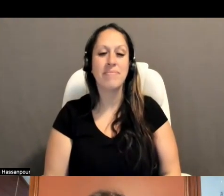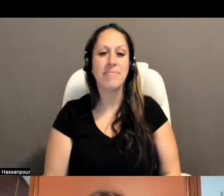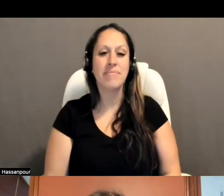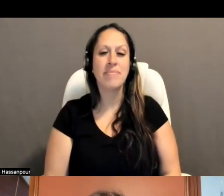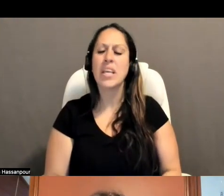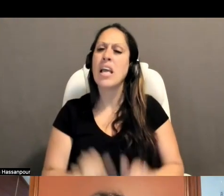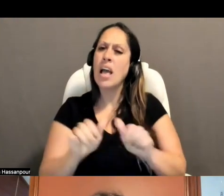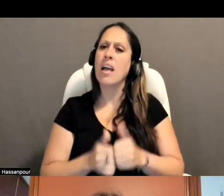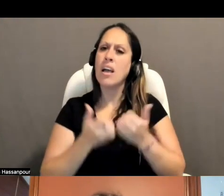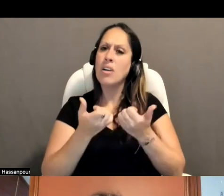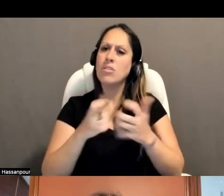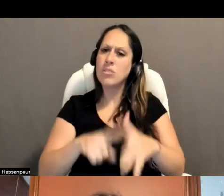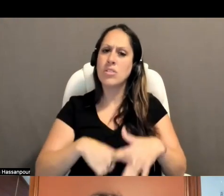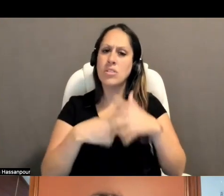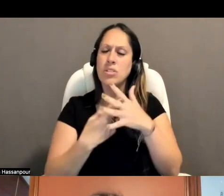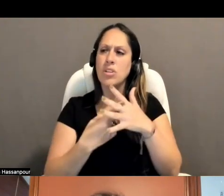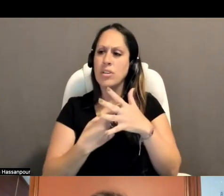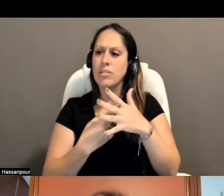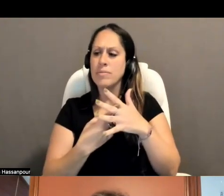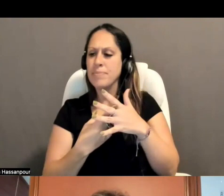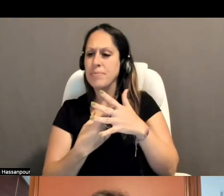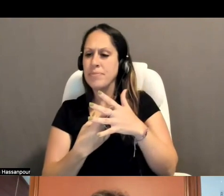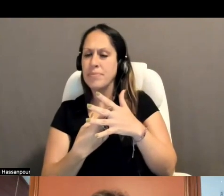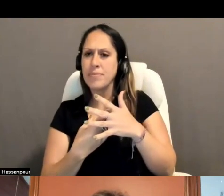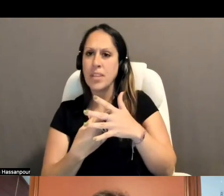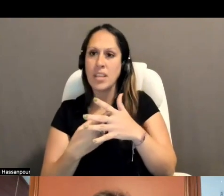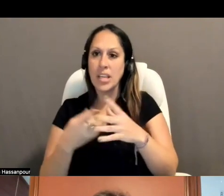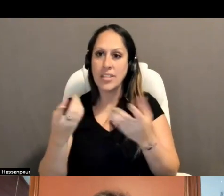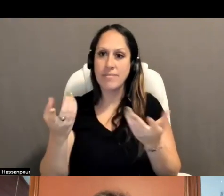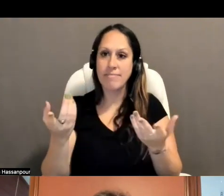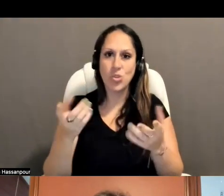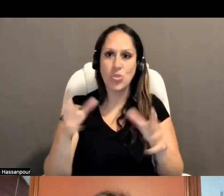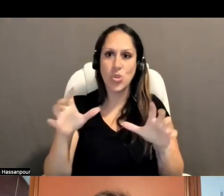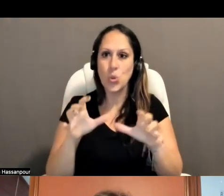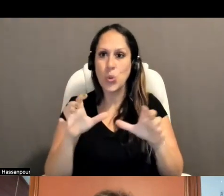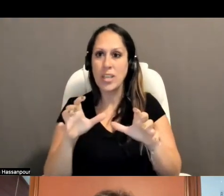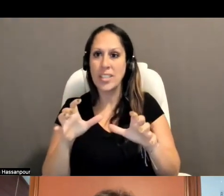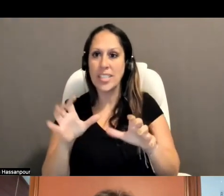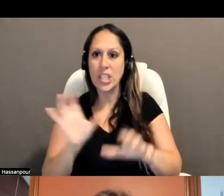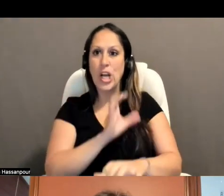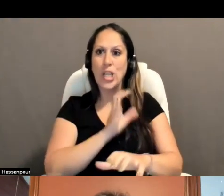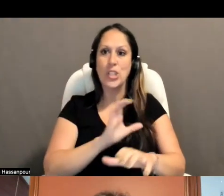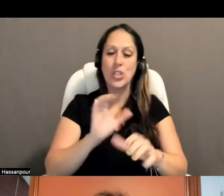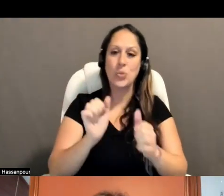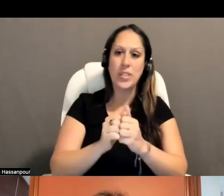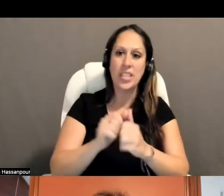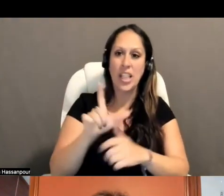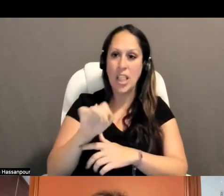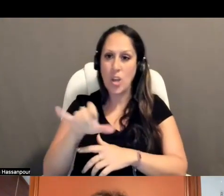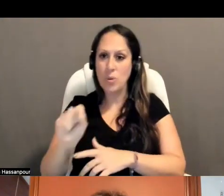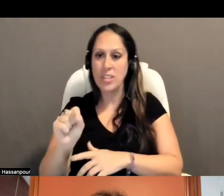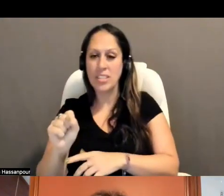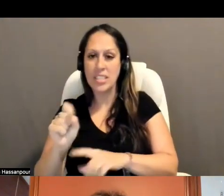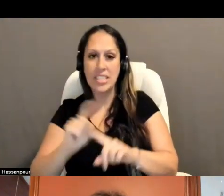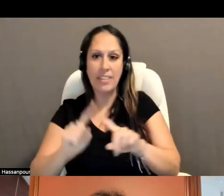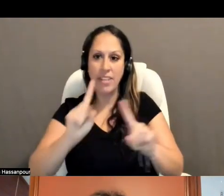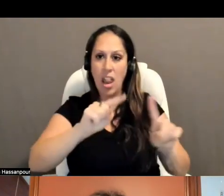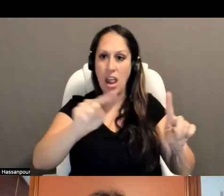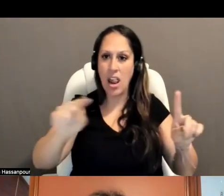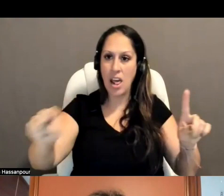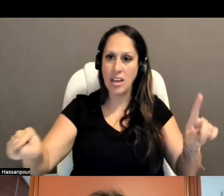So how did you start bringing things, concerts with Lois to the Oh, congregations and places?